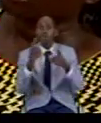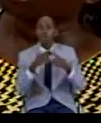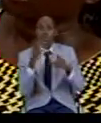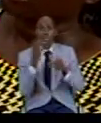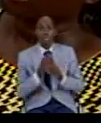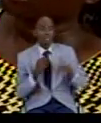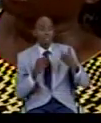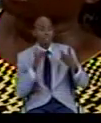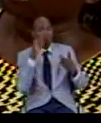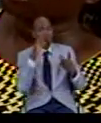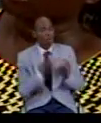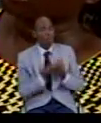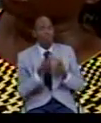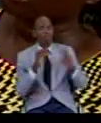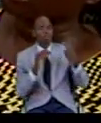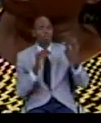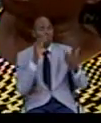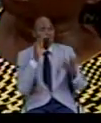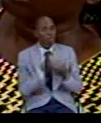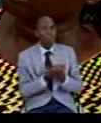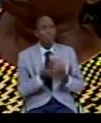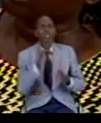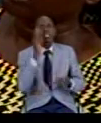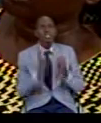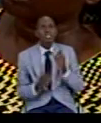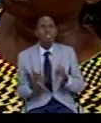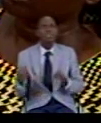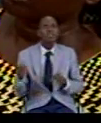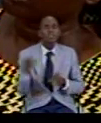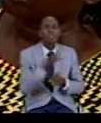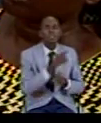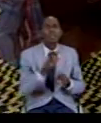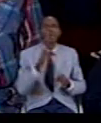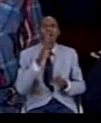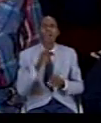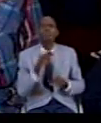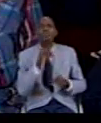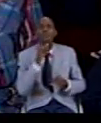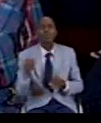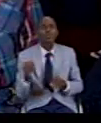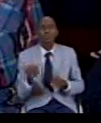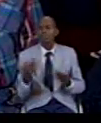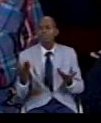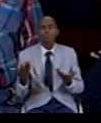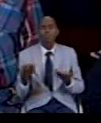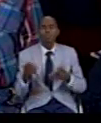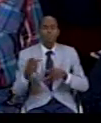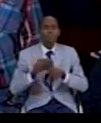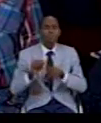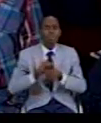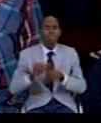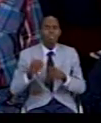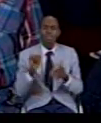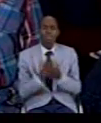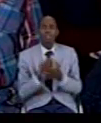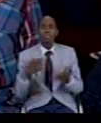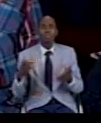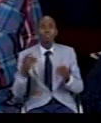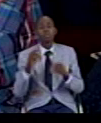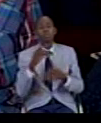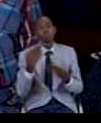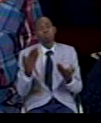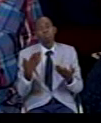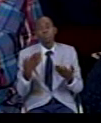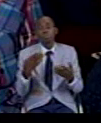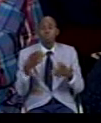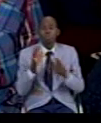and a third woman and a fourth woman. If they will allow polygamy in the church, well, the New Testament does not allow it. If